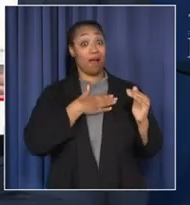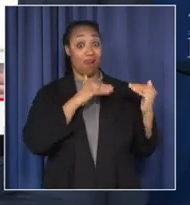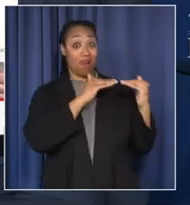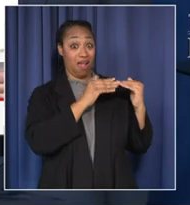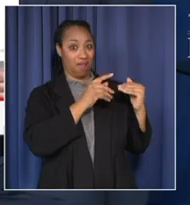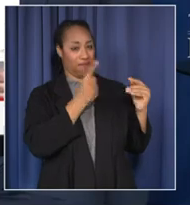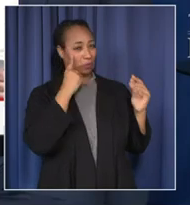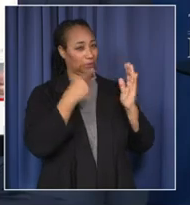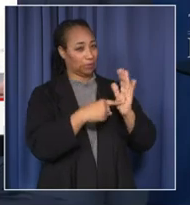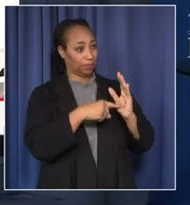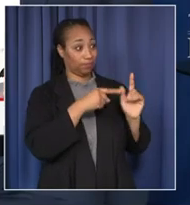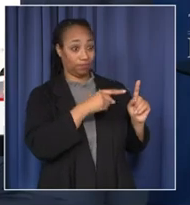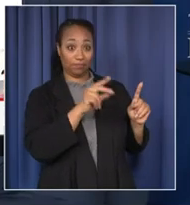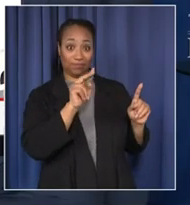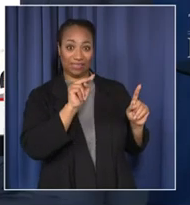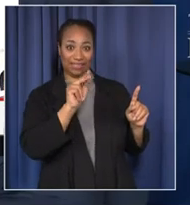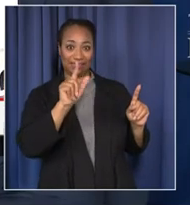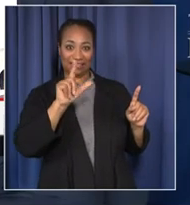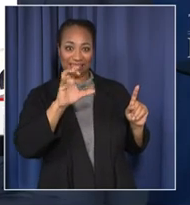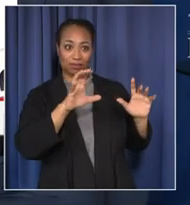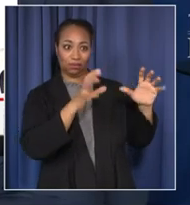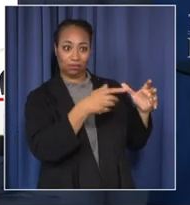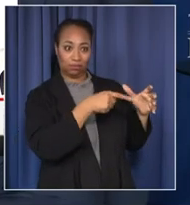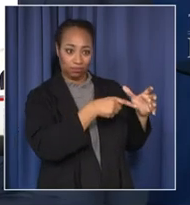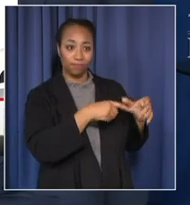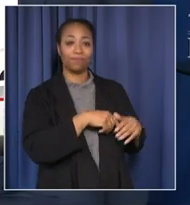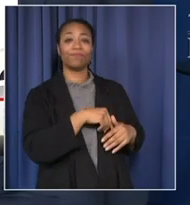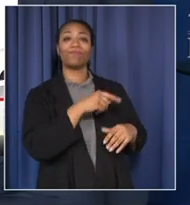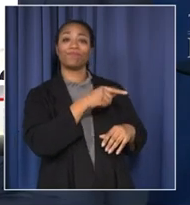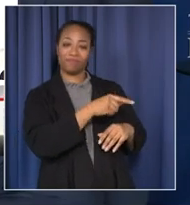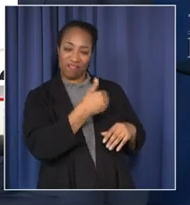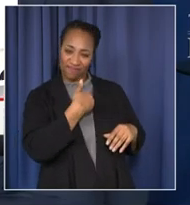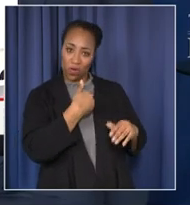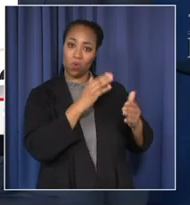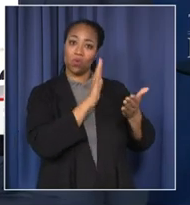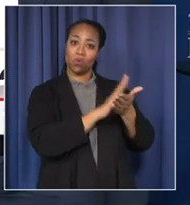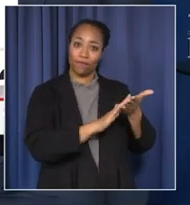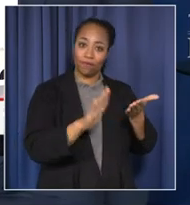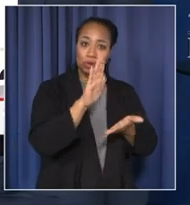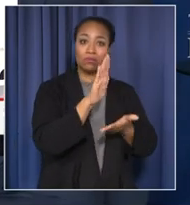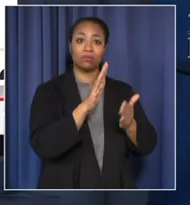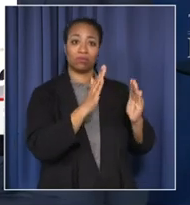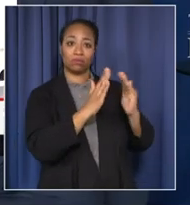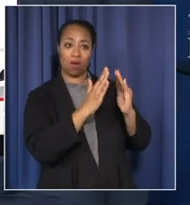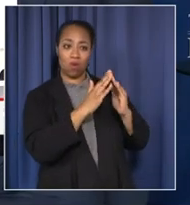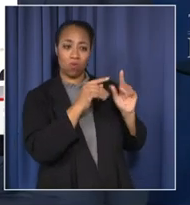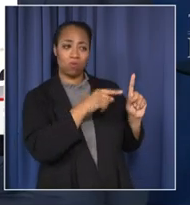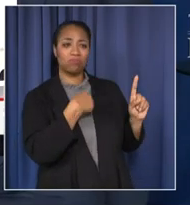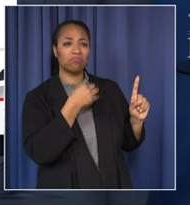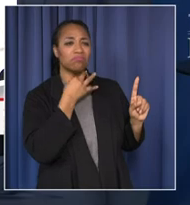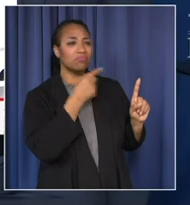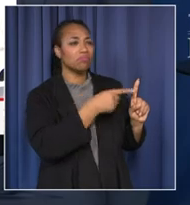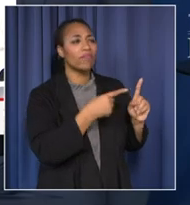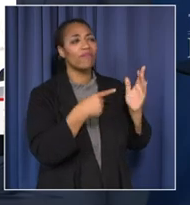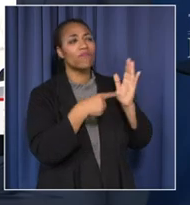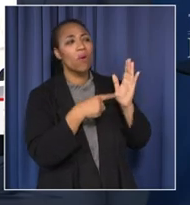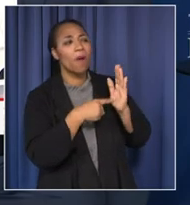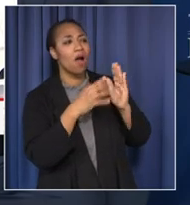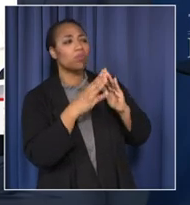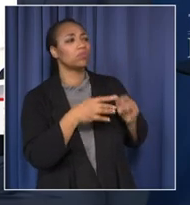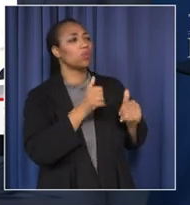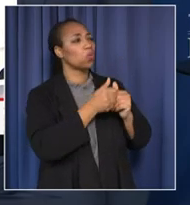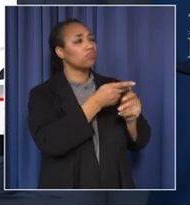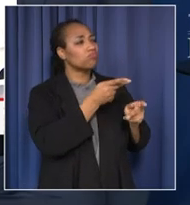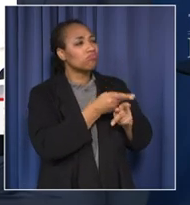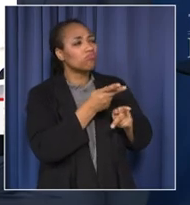university housing? We have a lot of great institutions here, and they need to remain competitive. And part of being competitive is how